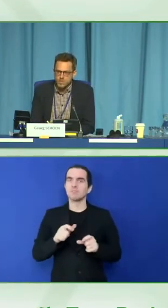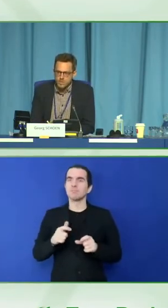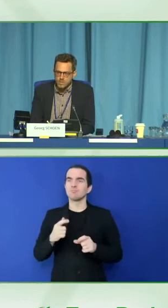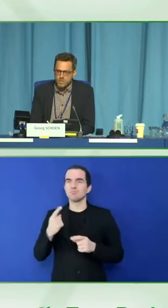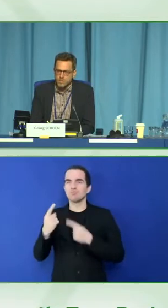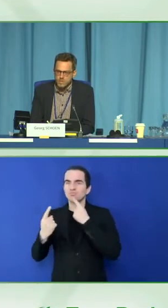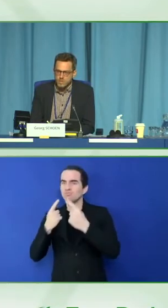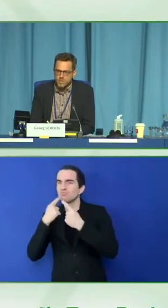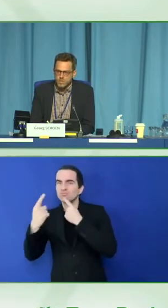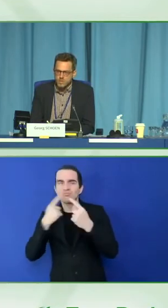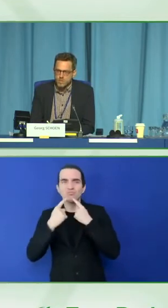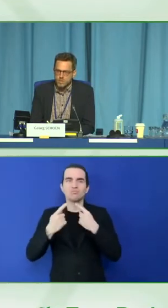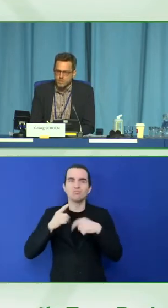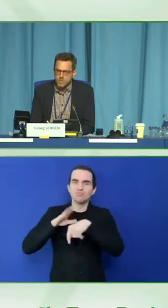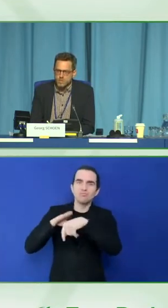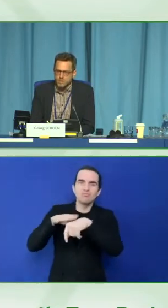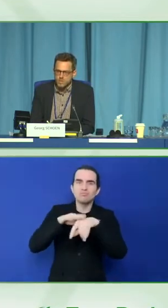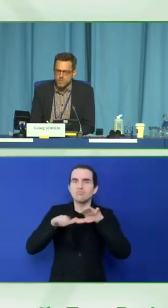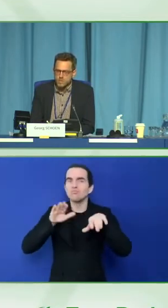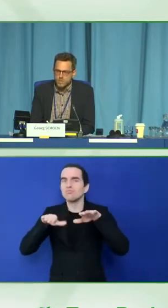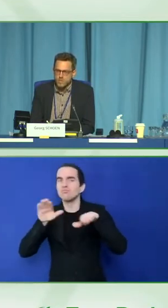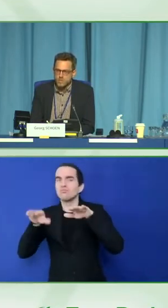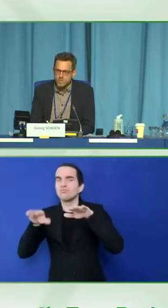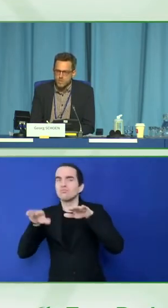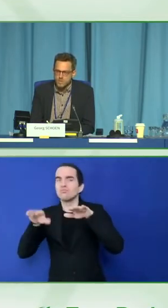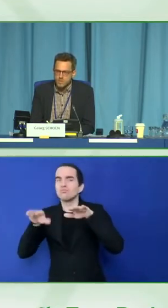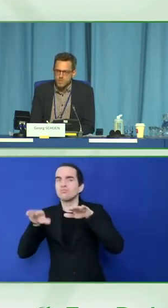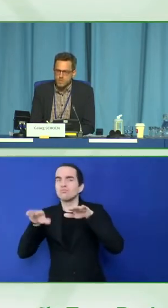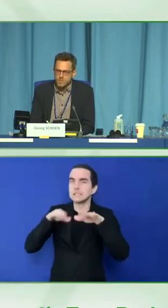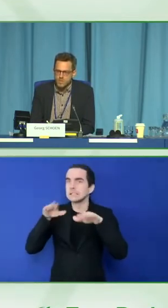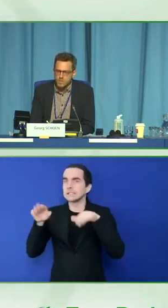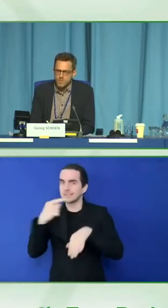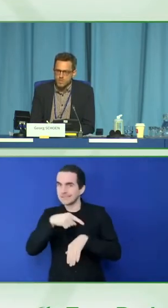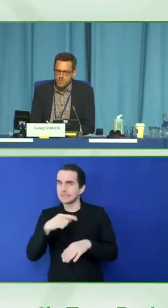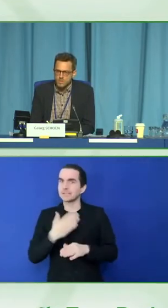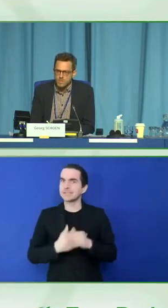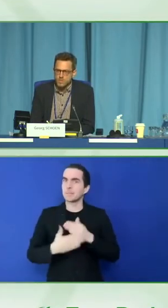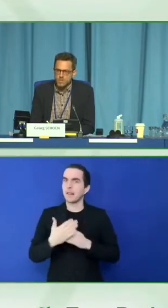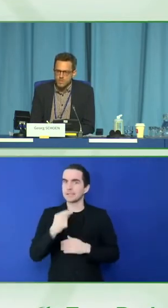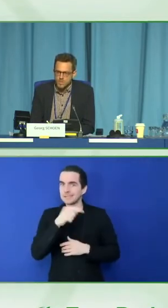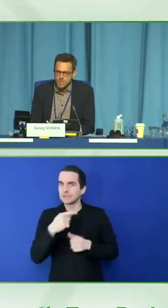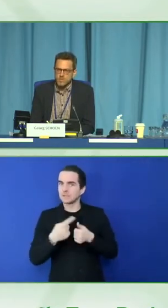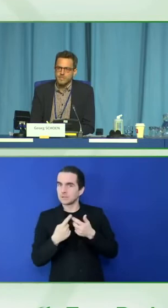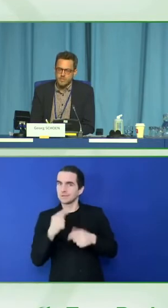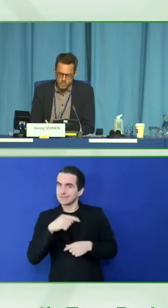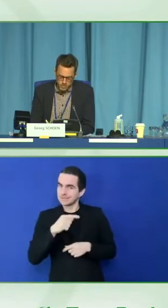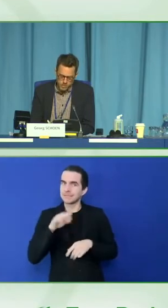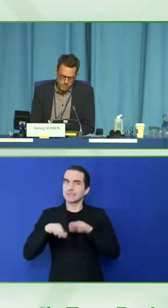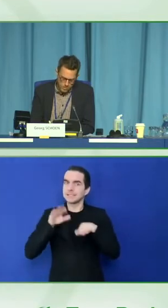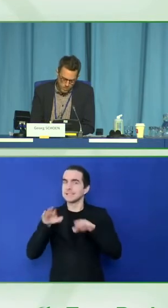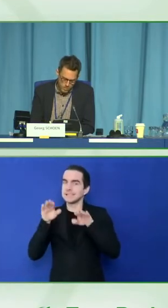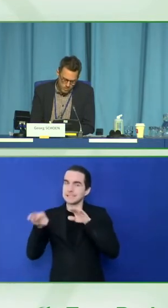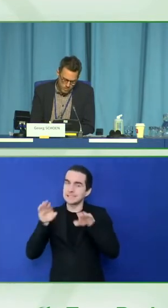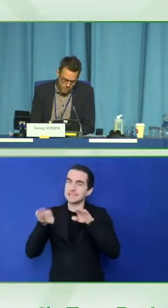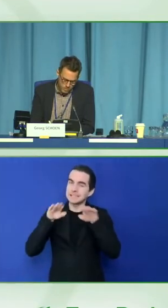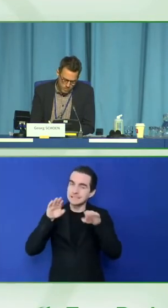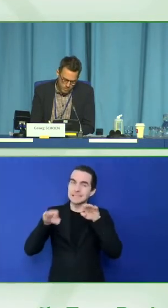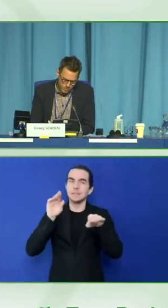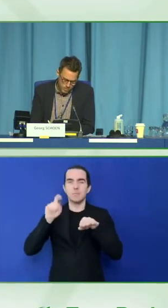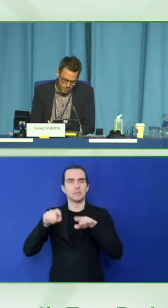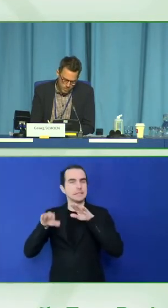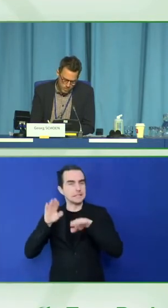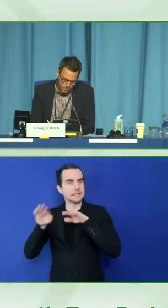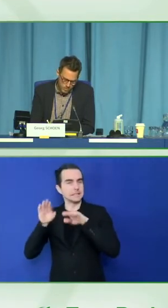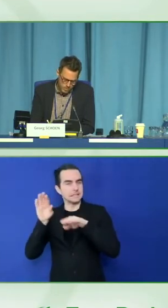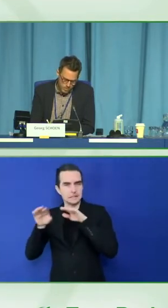a panelist at a new, very interesting center, which has been set up by a person